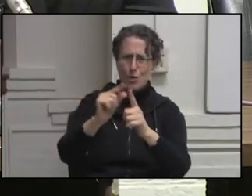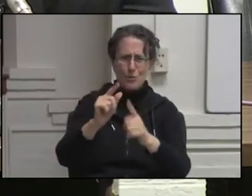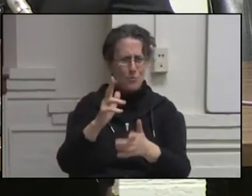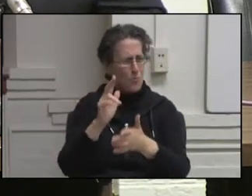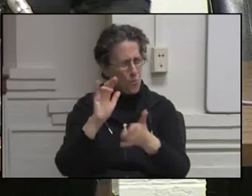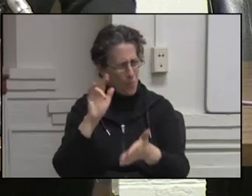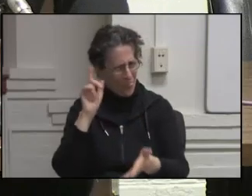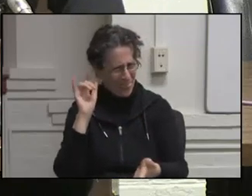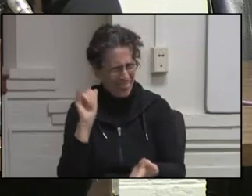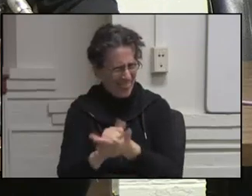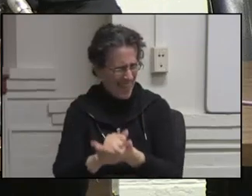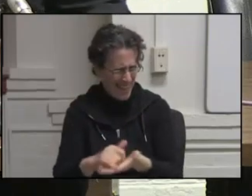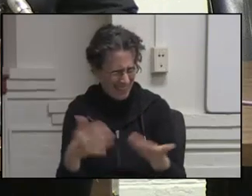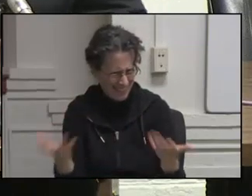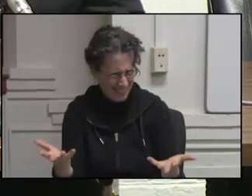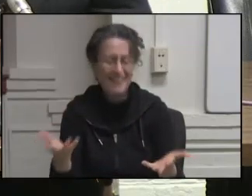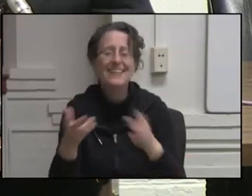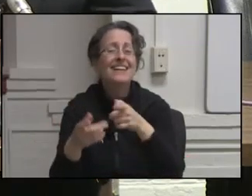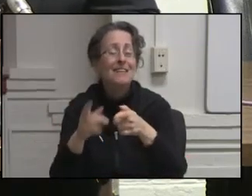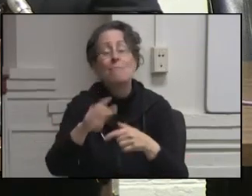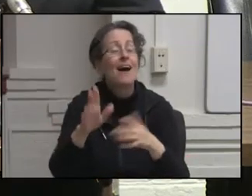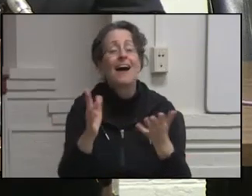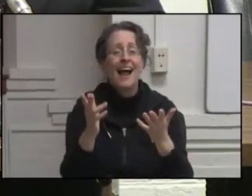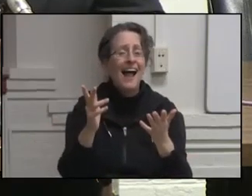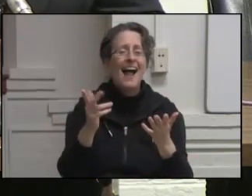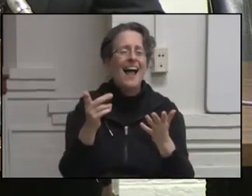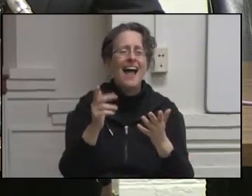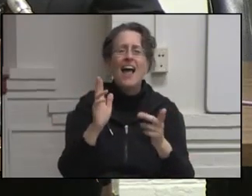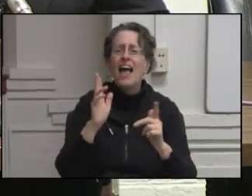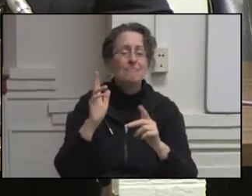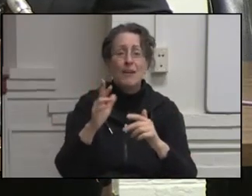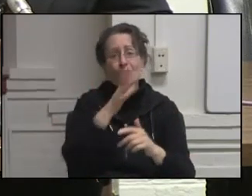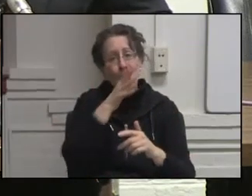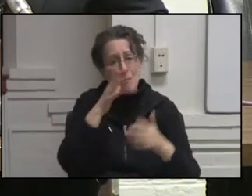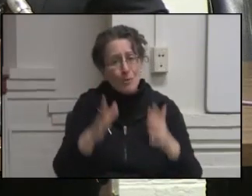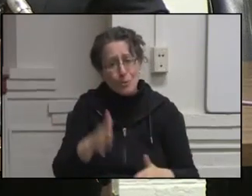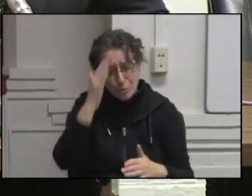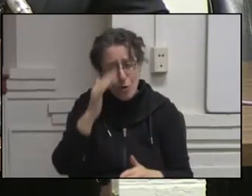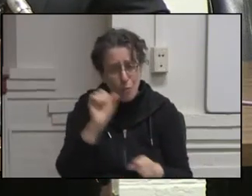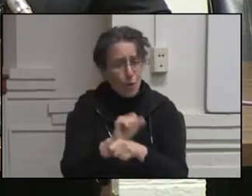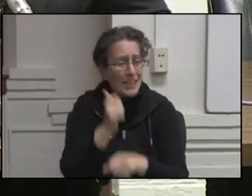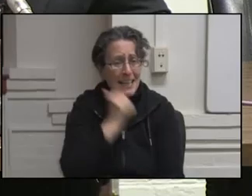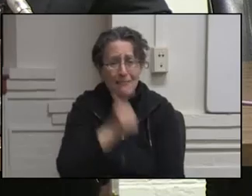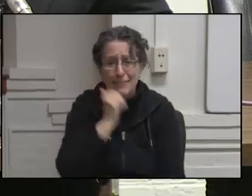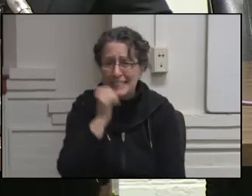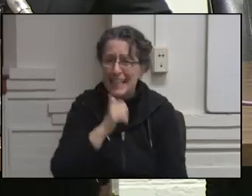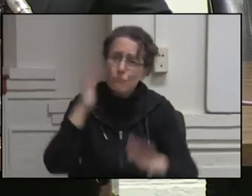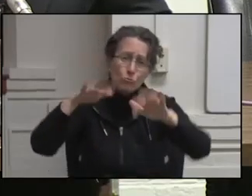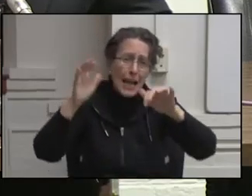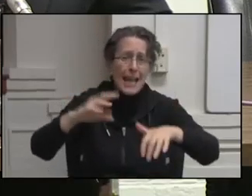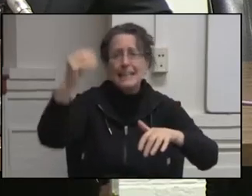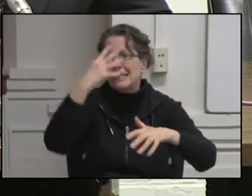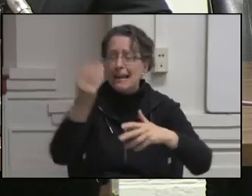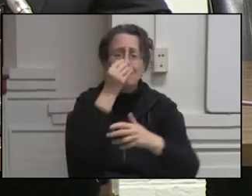figure out what the R was. Thank you. So it's very exciting to have our community